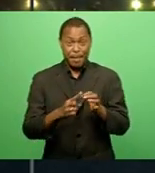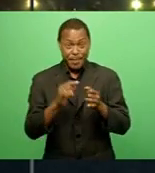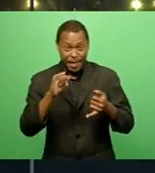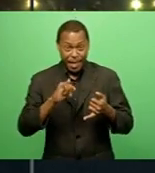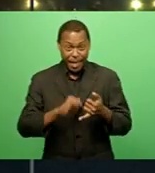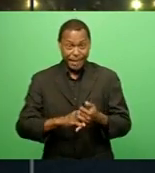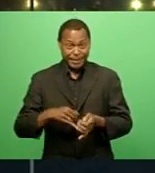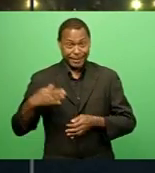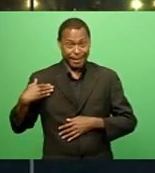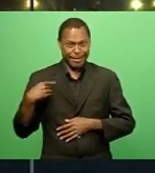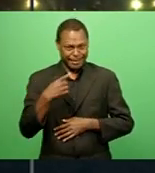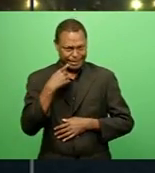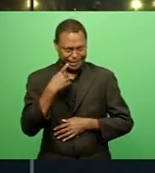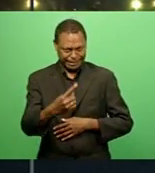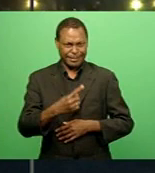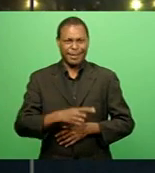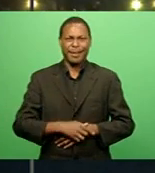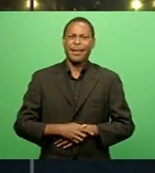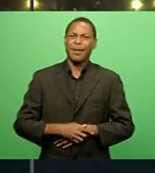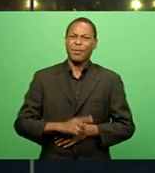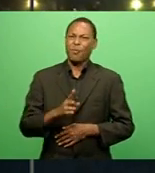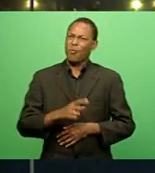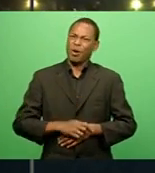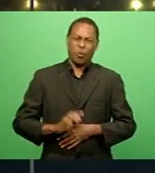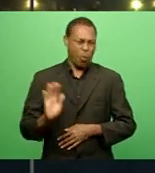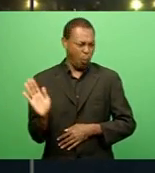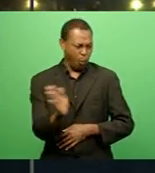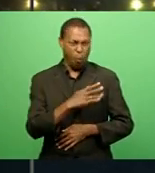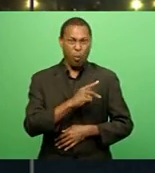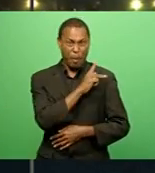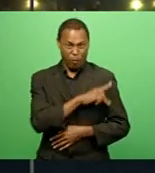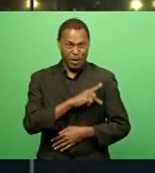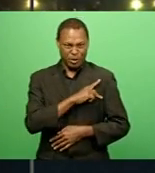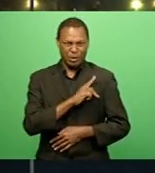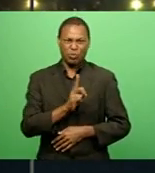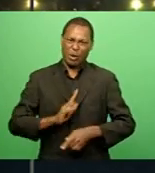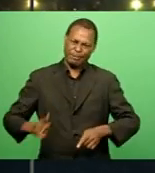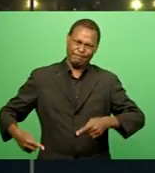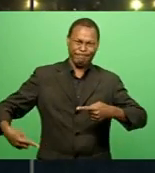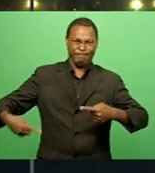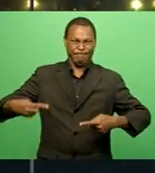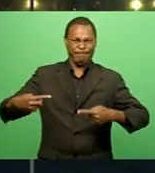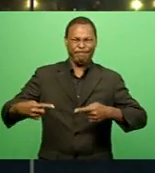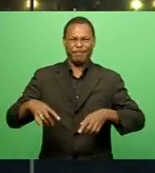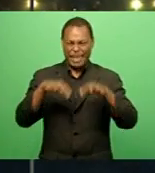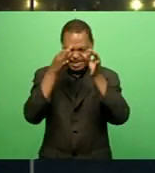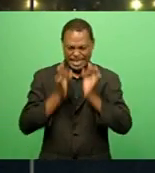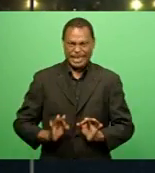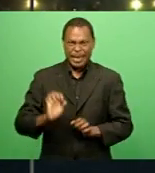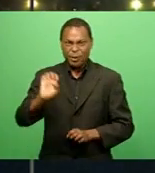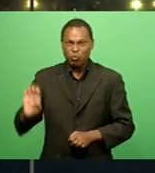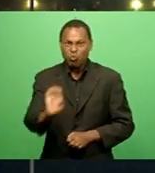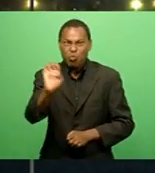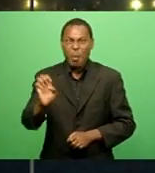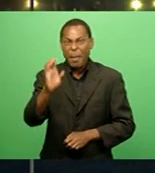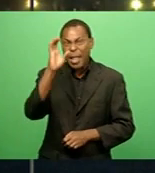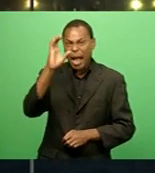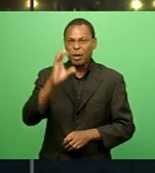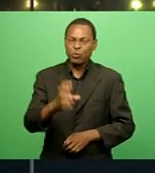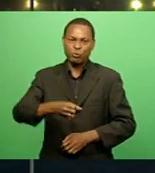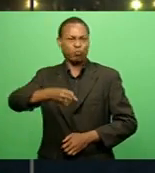James Fong says all the experts Fiji is liaising with have disputed the decision of some European countries to halt the use